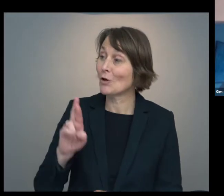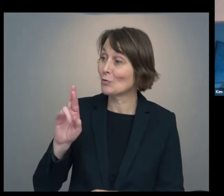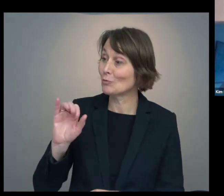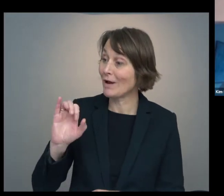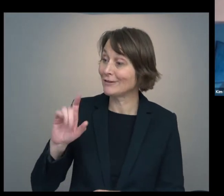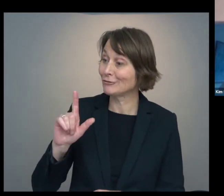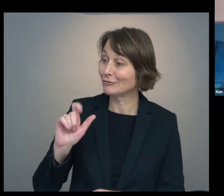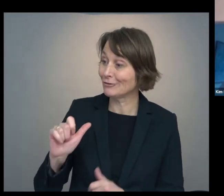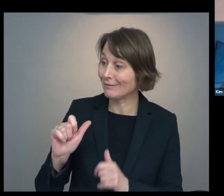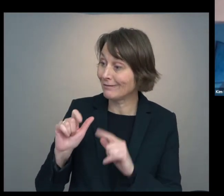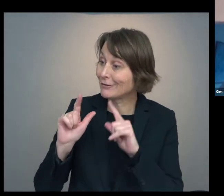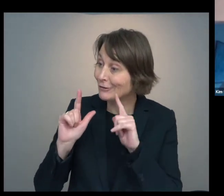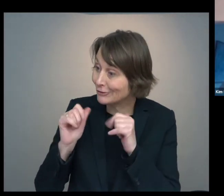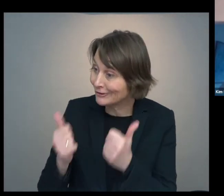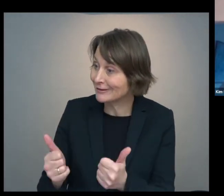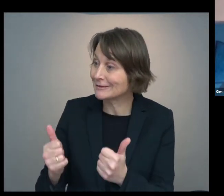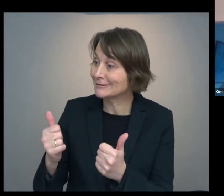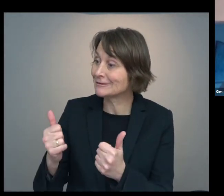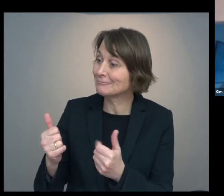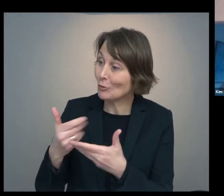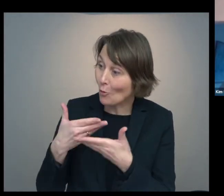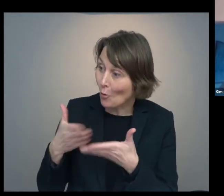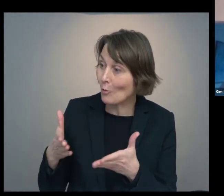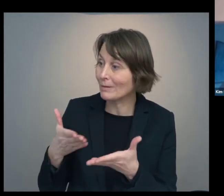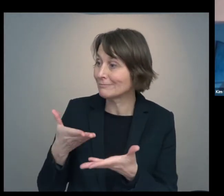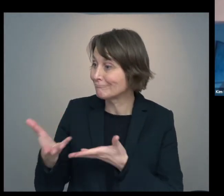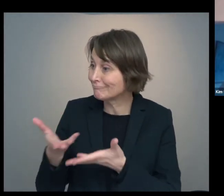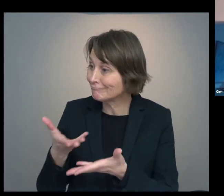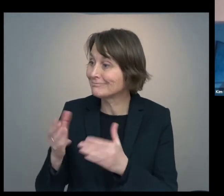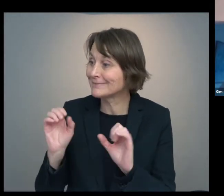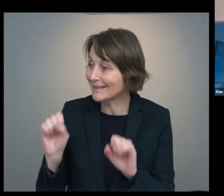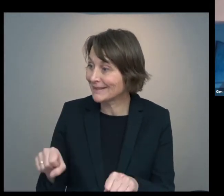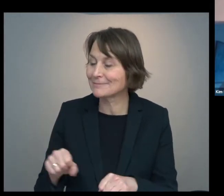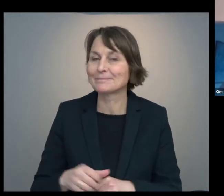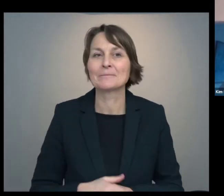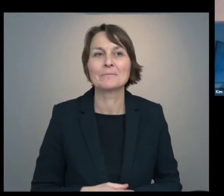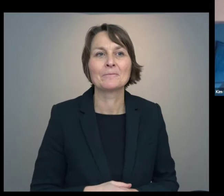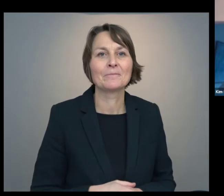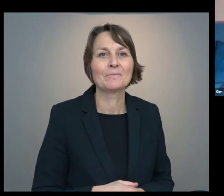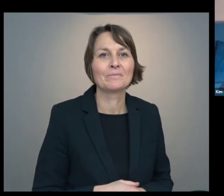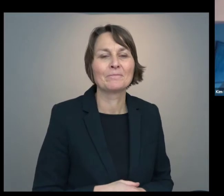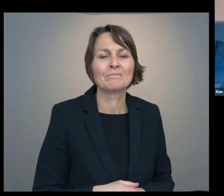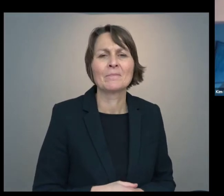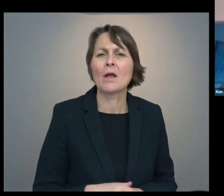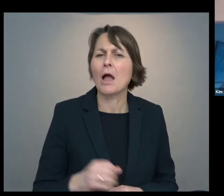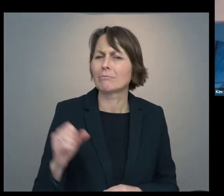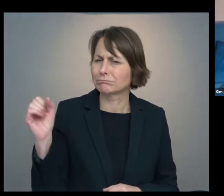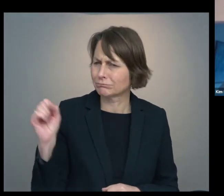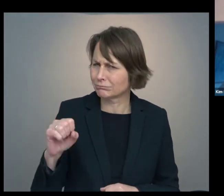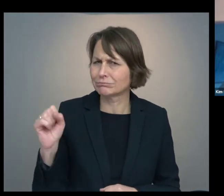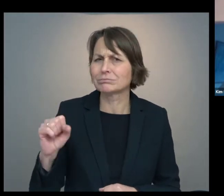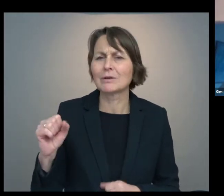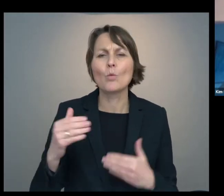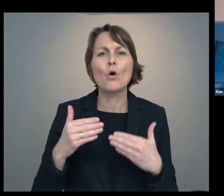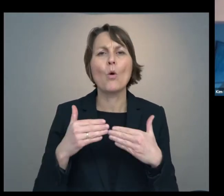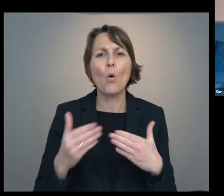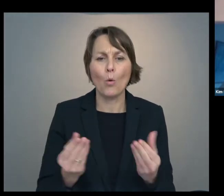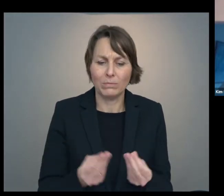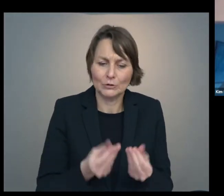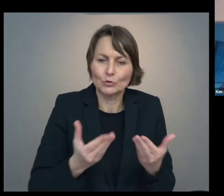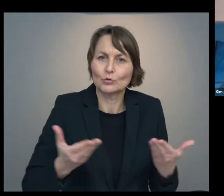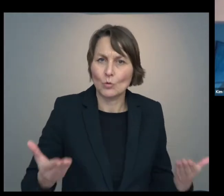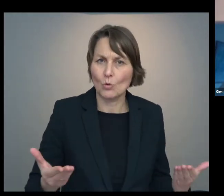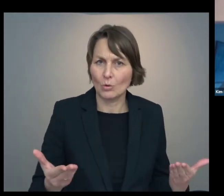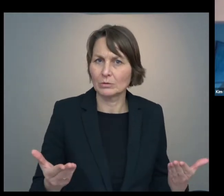It's good to hear that you're open to suggestions. Absolutely. Yeah. And I mean, we're doing with the part with